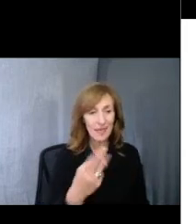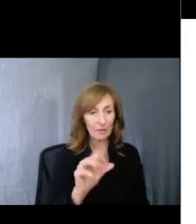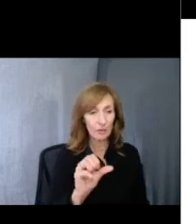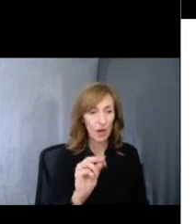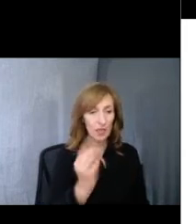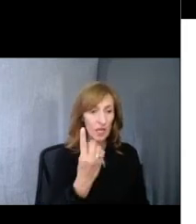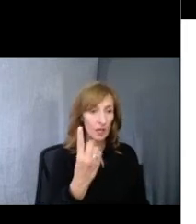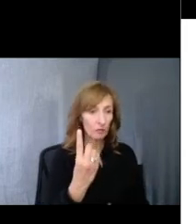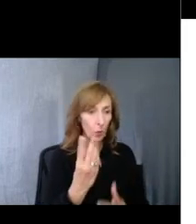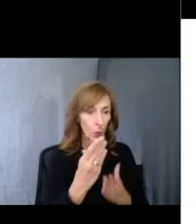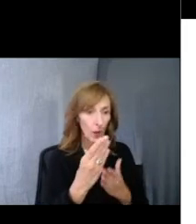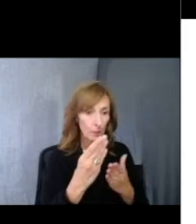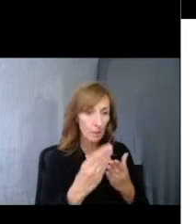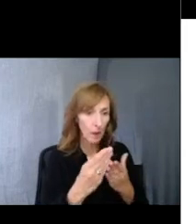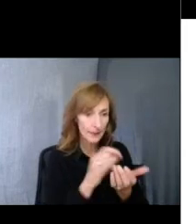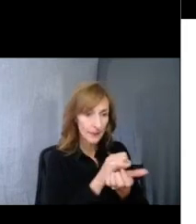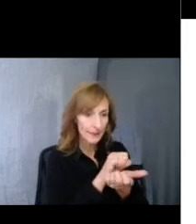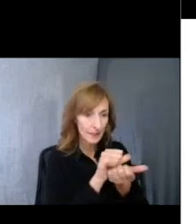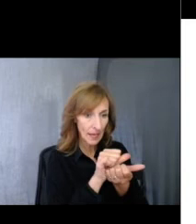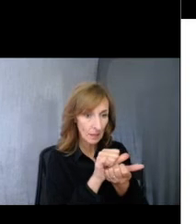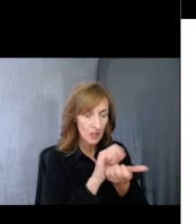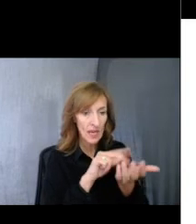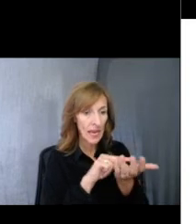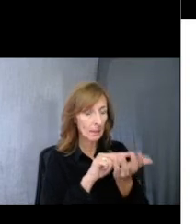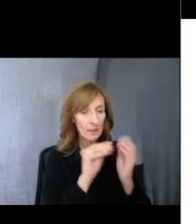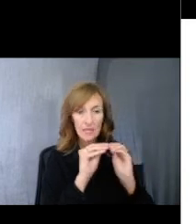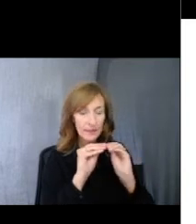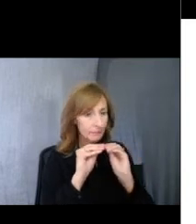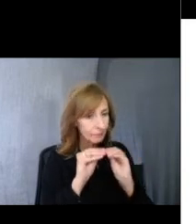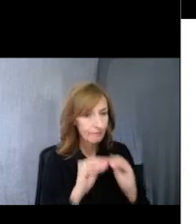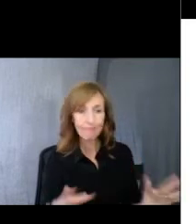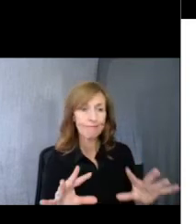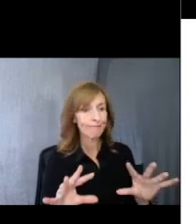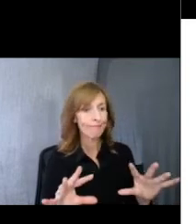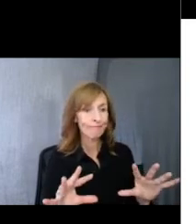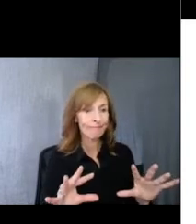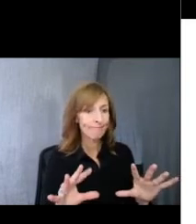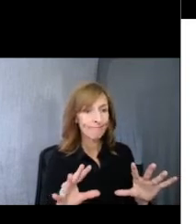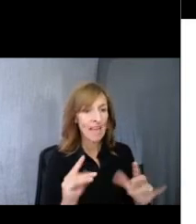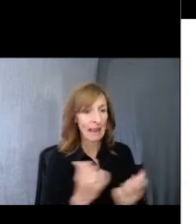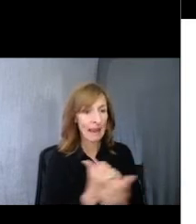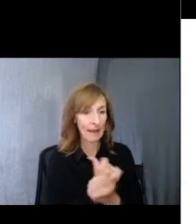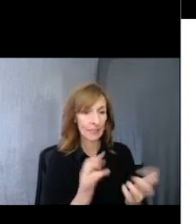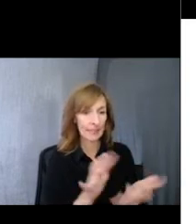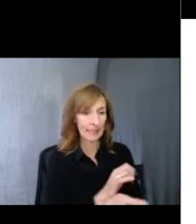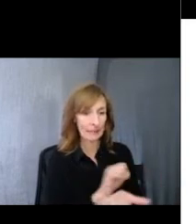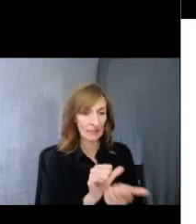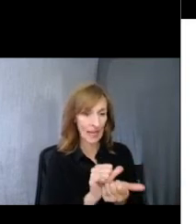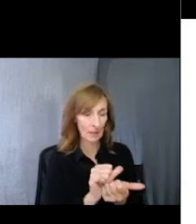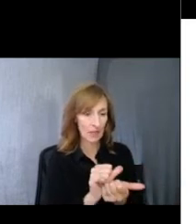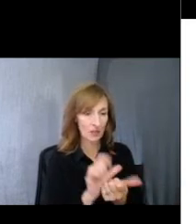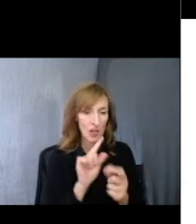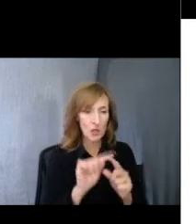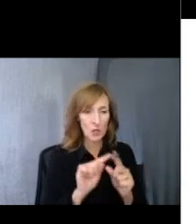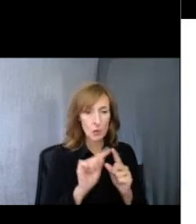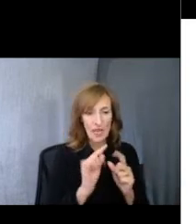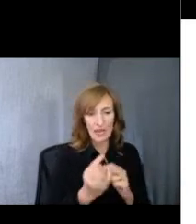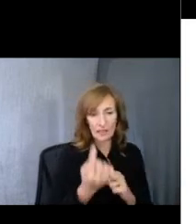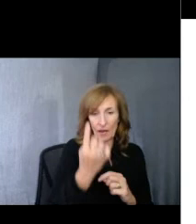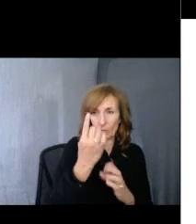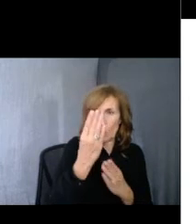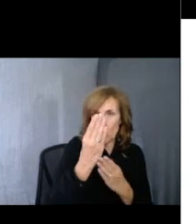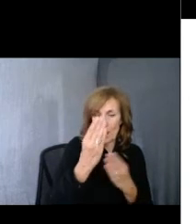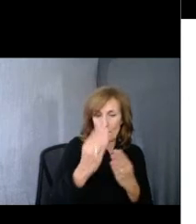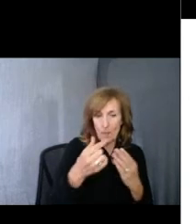the whole thing is damaged. So you can't have a glomerulus that may not be functioning very well or is damaged, but the tubules